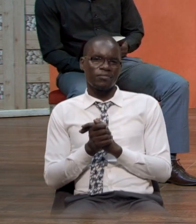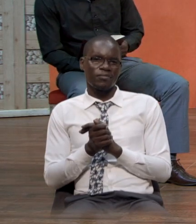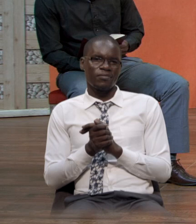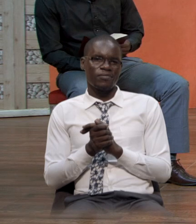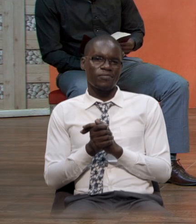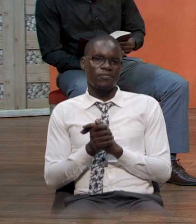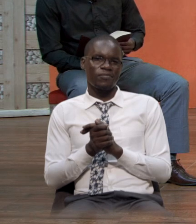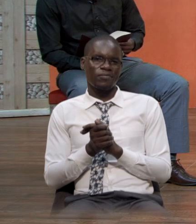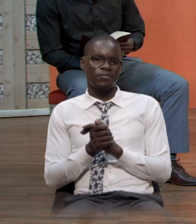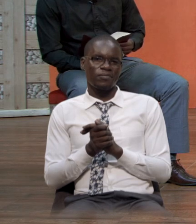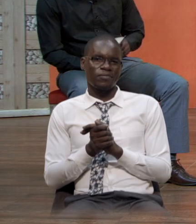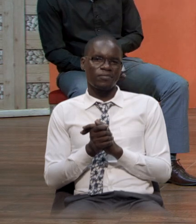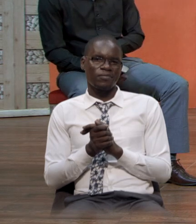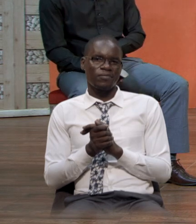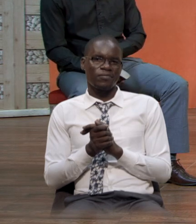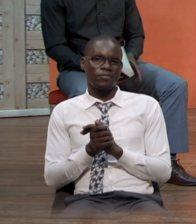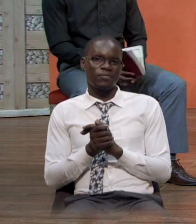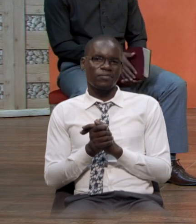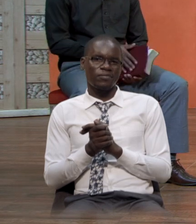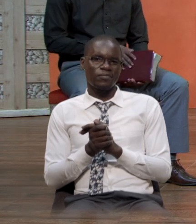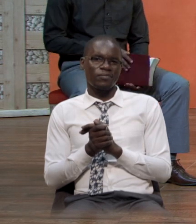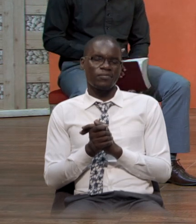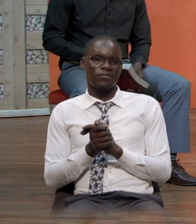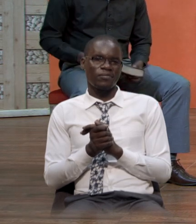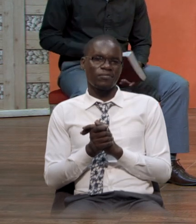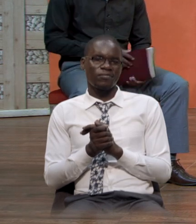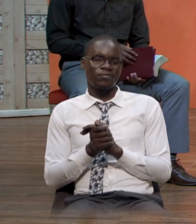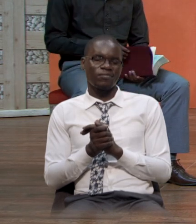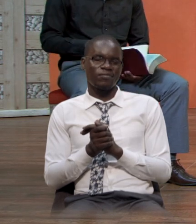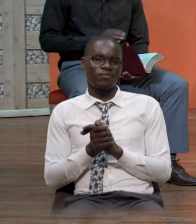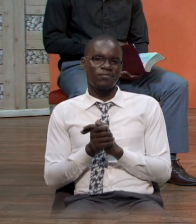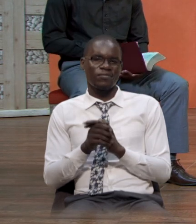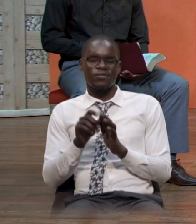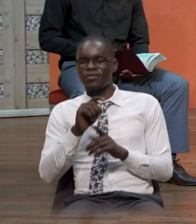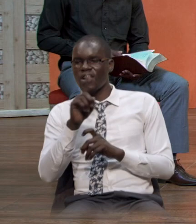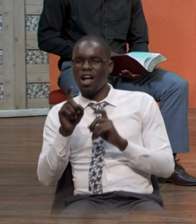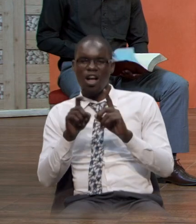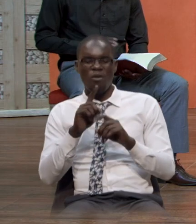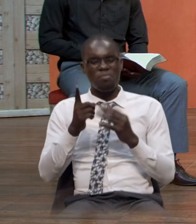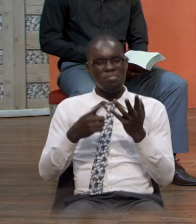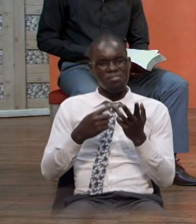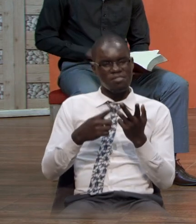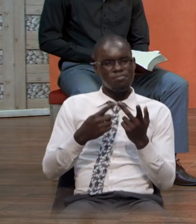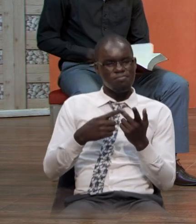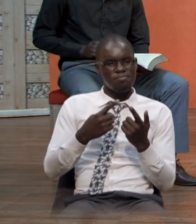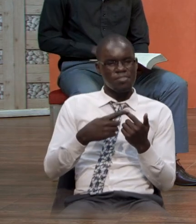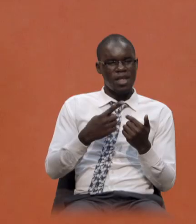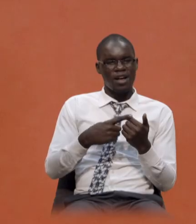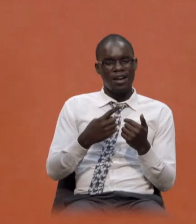Yeah. 1,000. That's what I told you. It is 1,000. You can open your Bible and start counting. Really? Seriously? You can open your Bible and